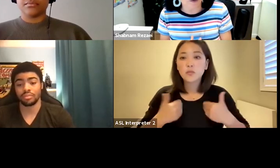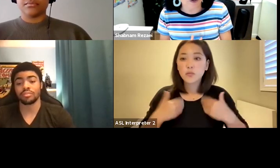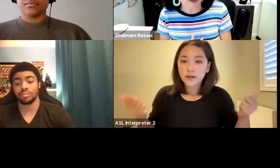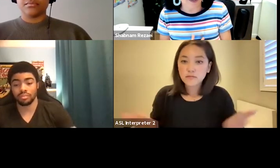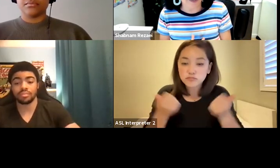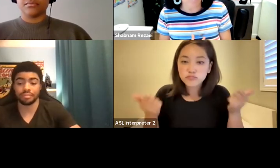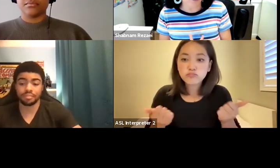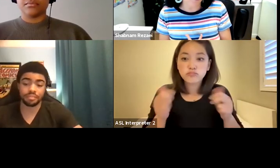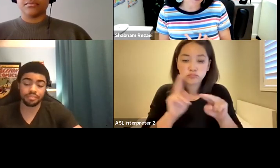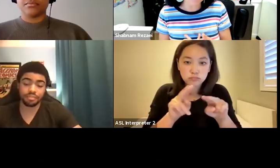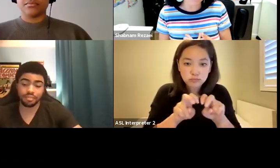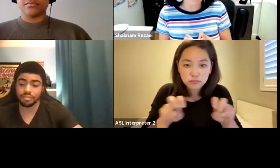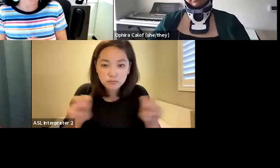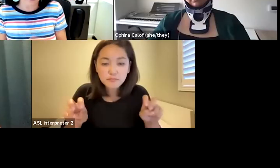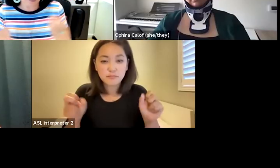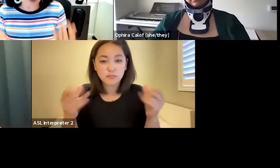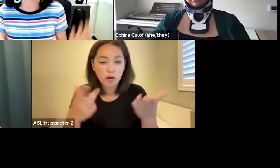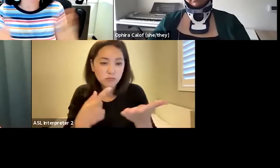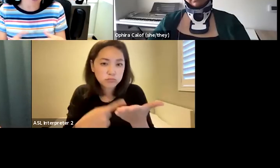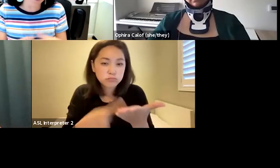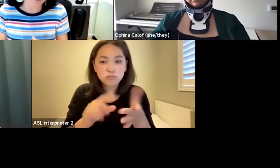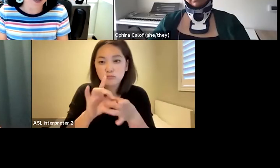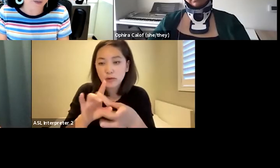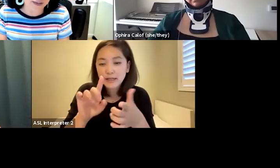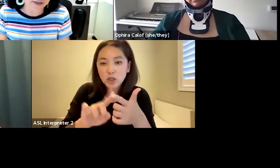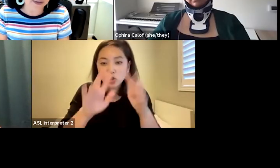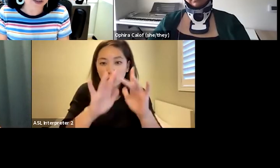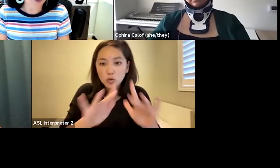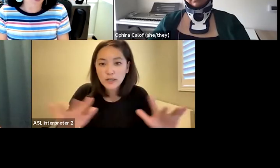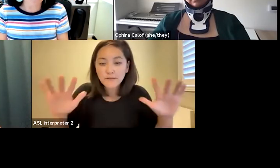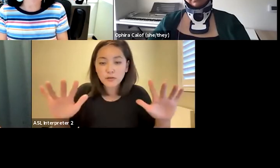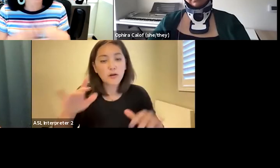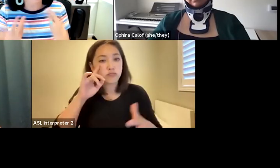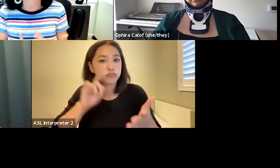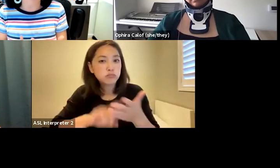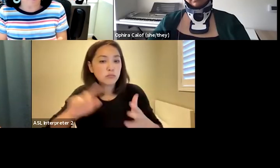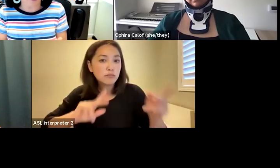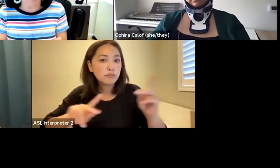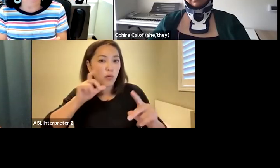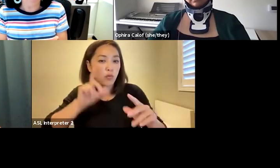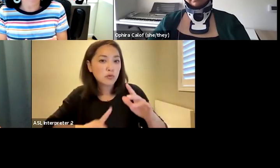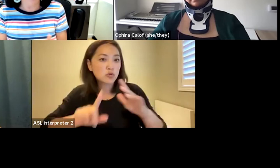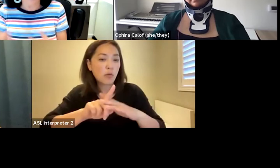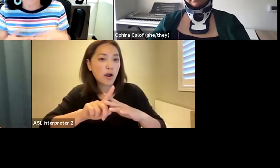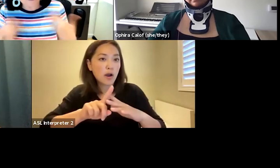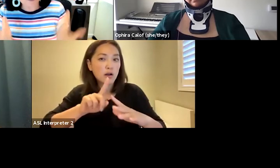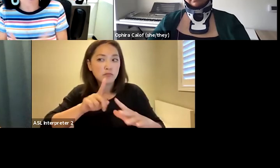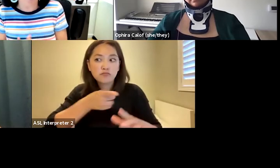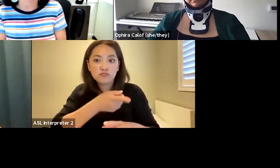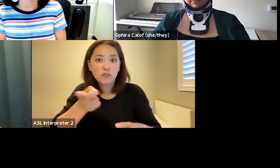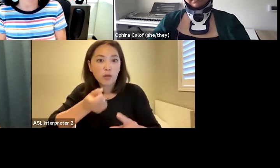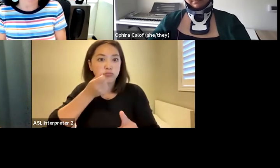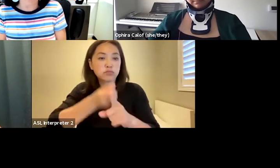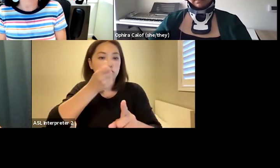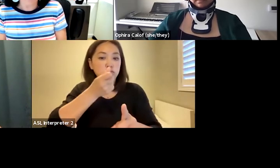conversation around diversity. And what I notice is that the people that are coming to the events are people that are affected by it, as opposed to